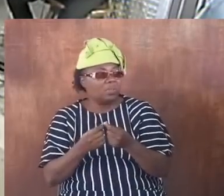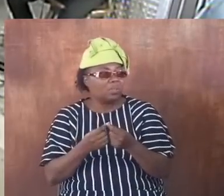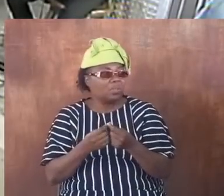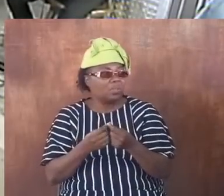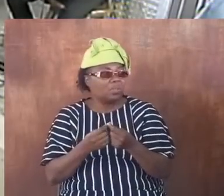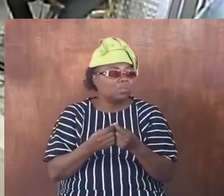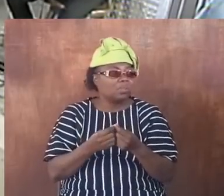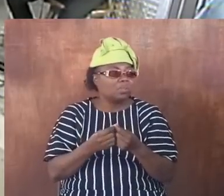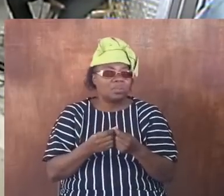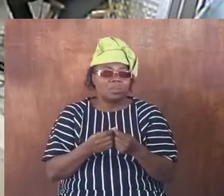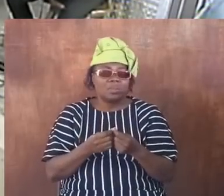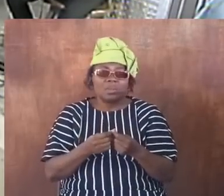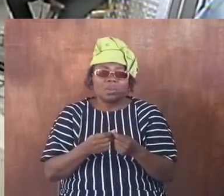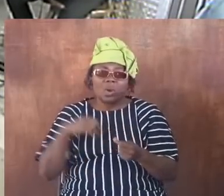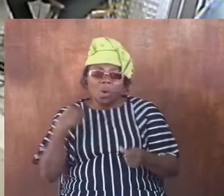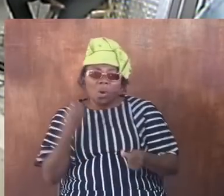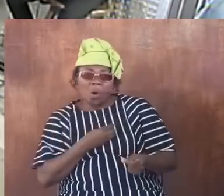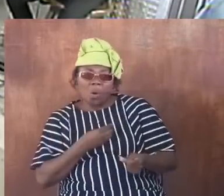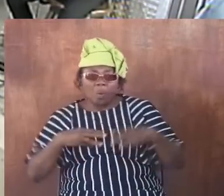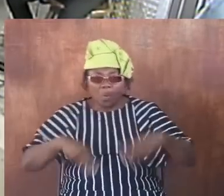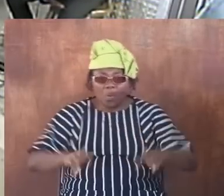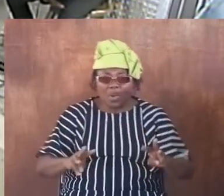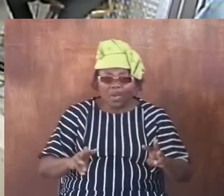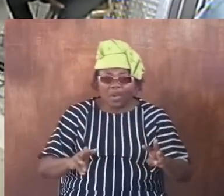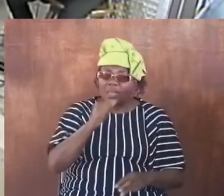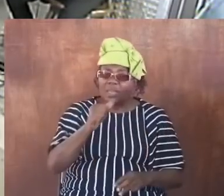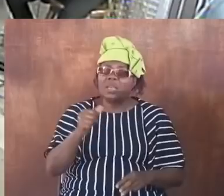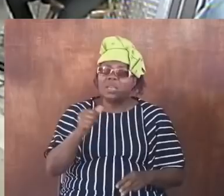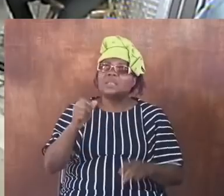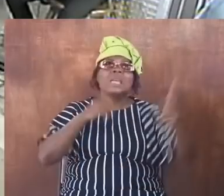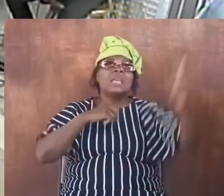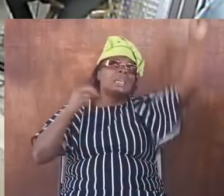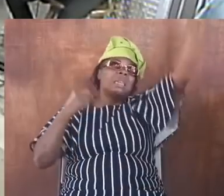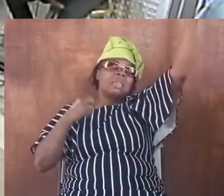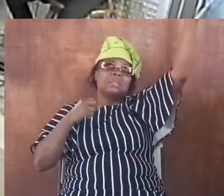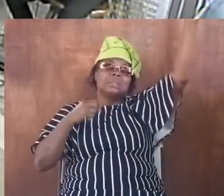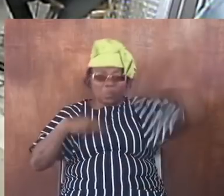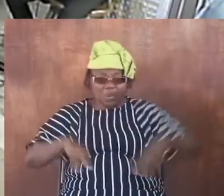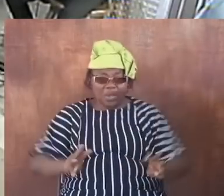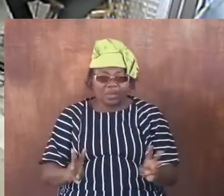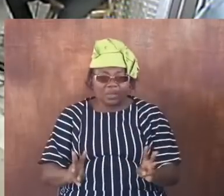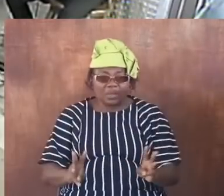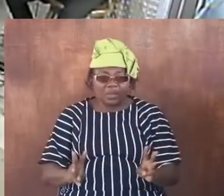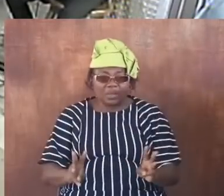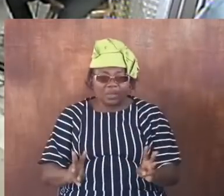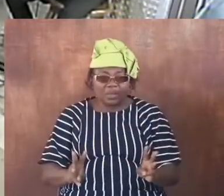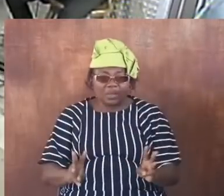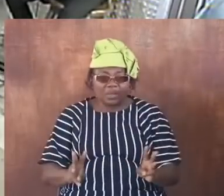My ways are not always the way that God wants, but God's ways are always the right way.